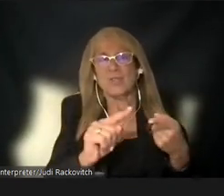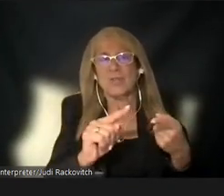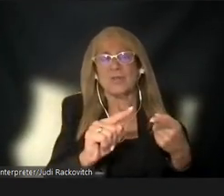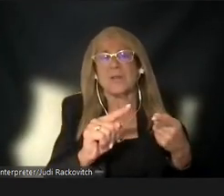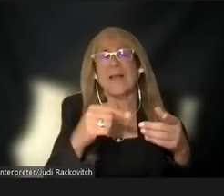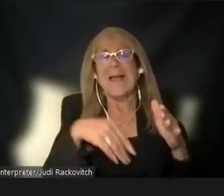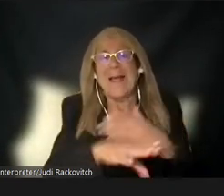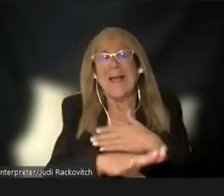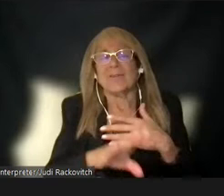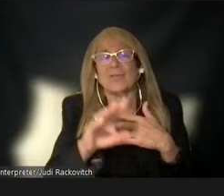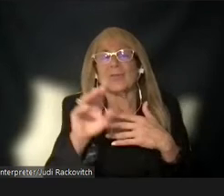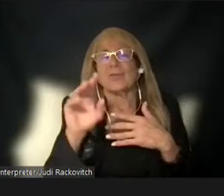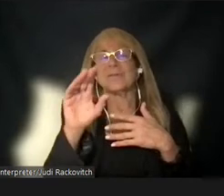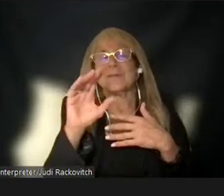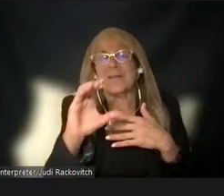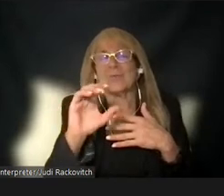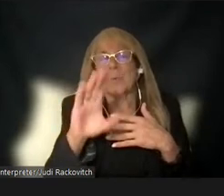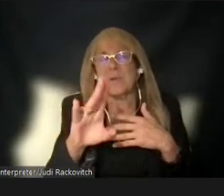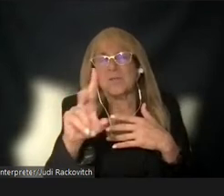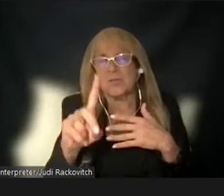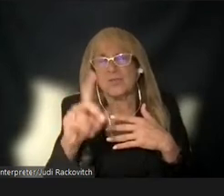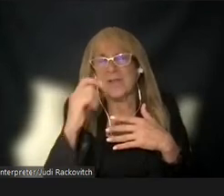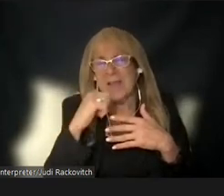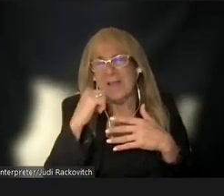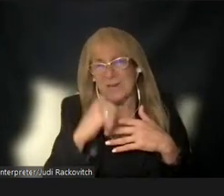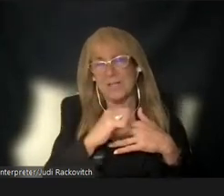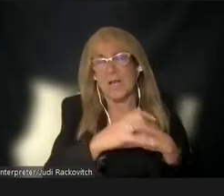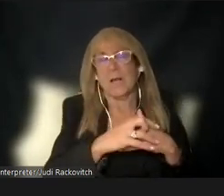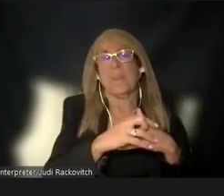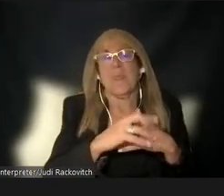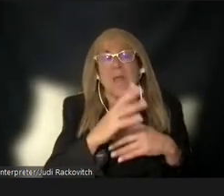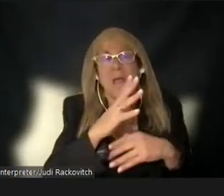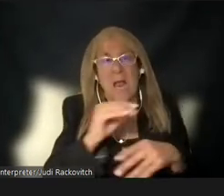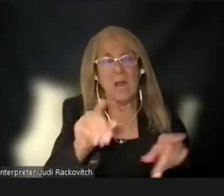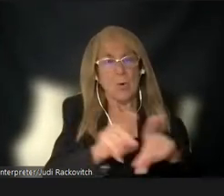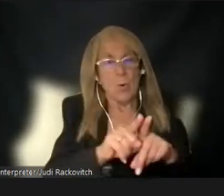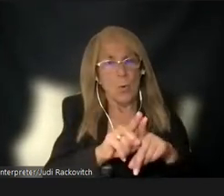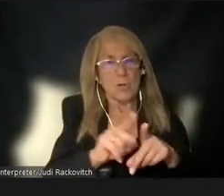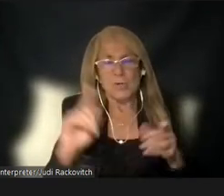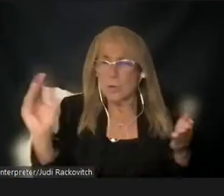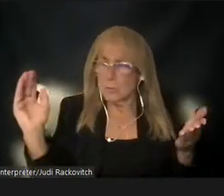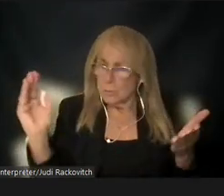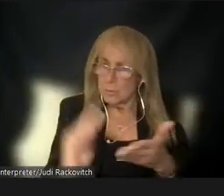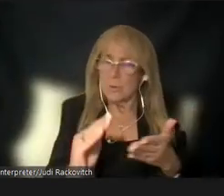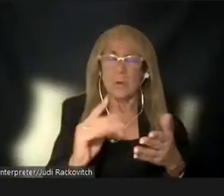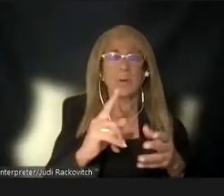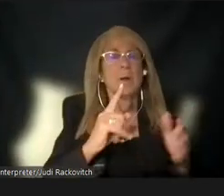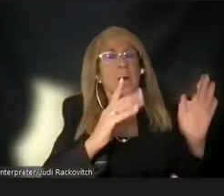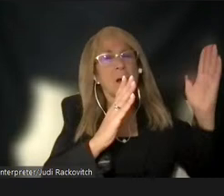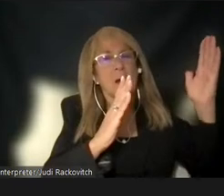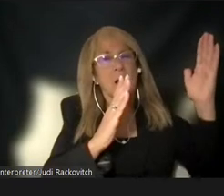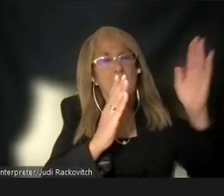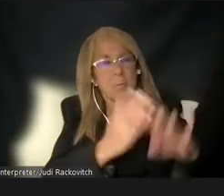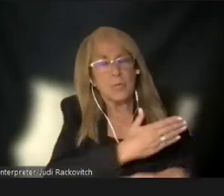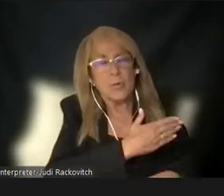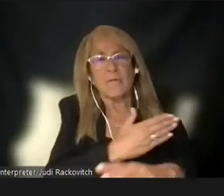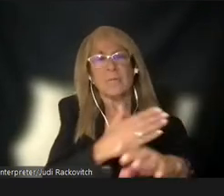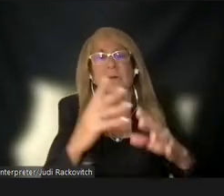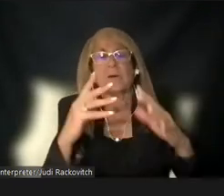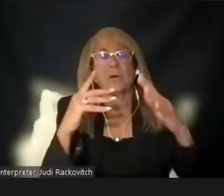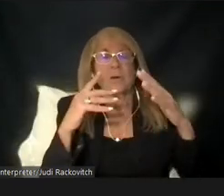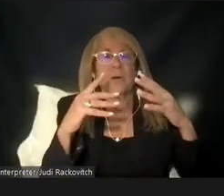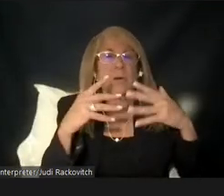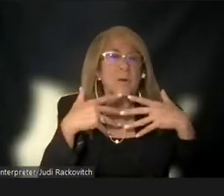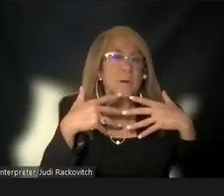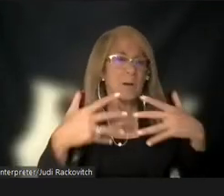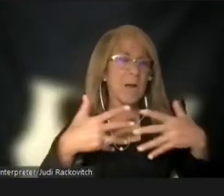District each day. As a result, we anticipate improvements in air quality and traffic noise as there would be fewer vehicles, and we anticipate